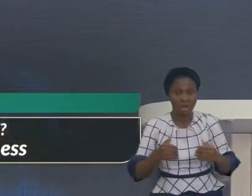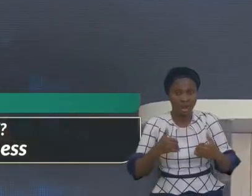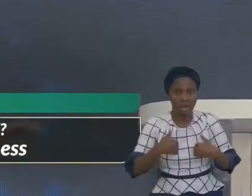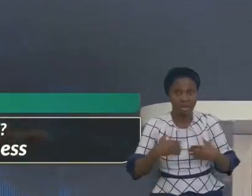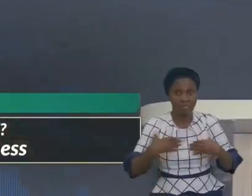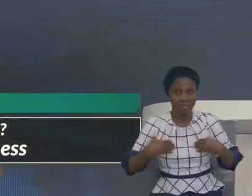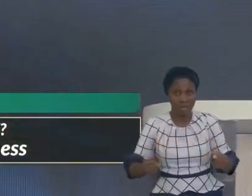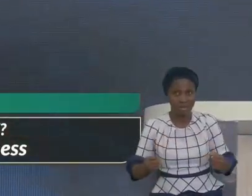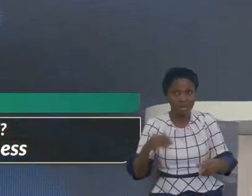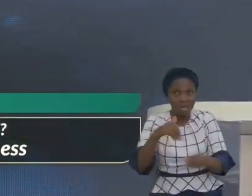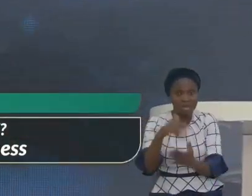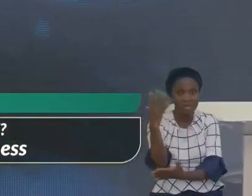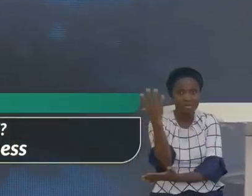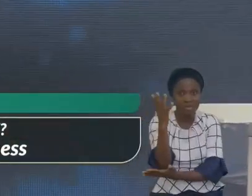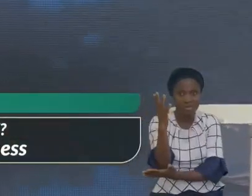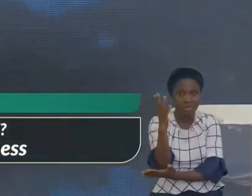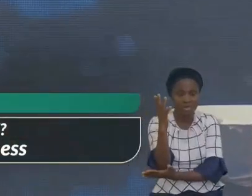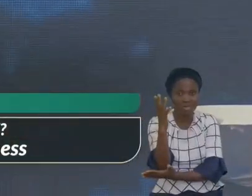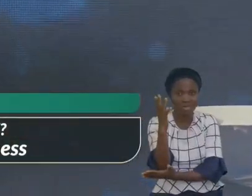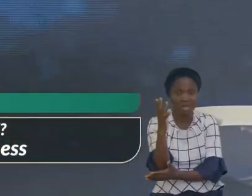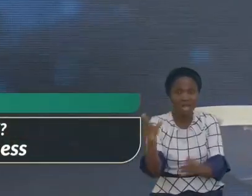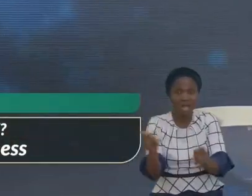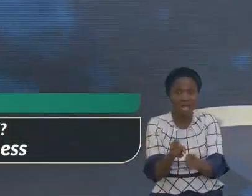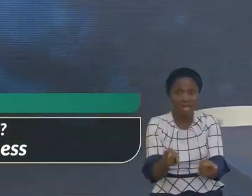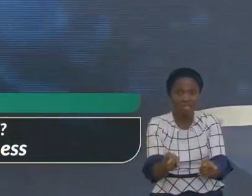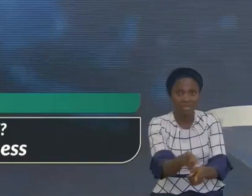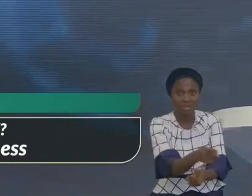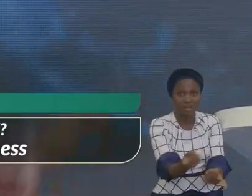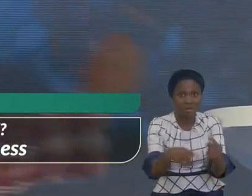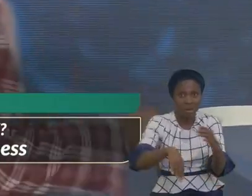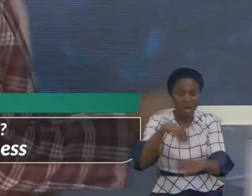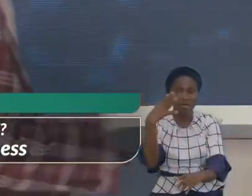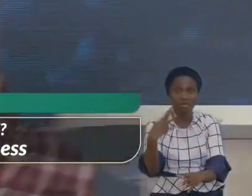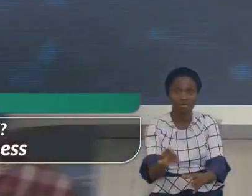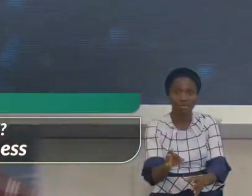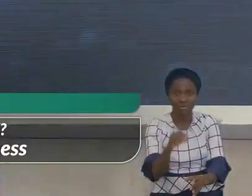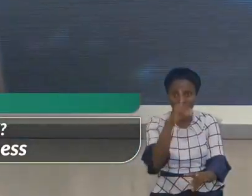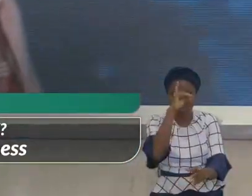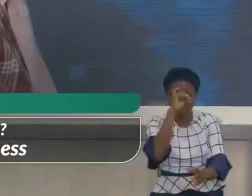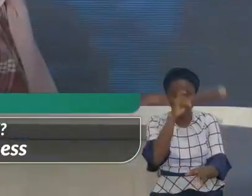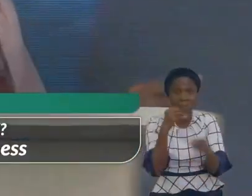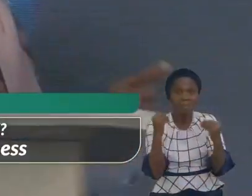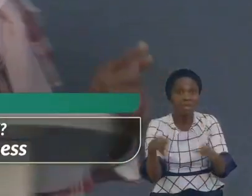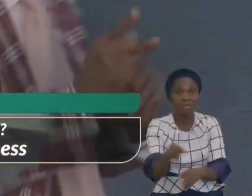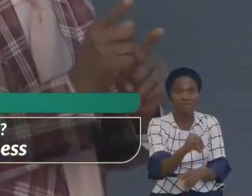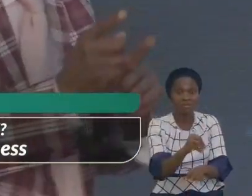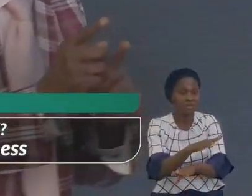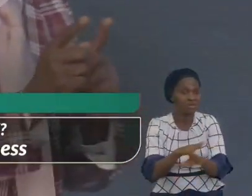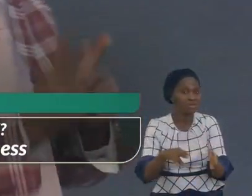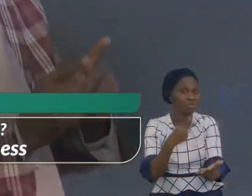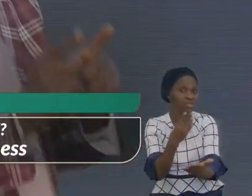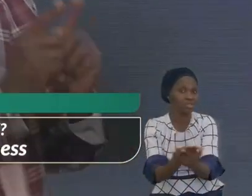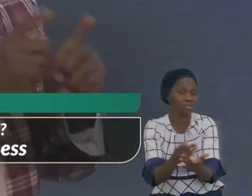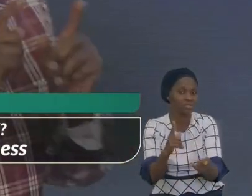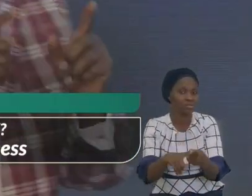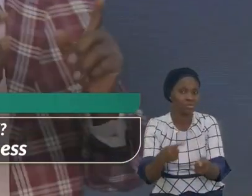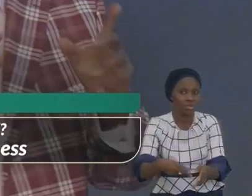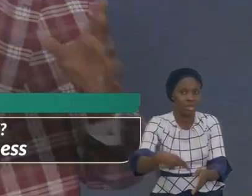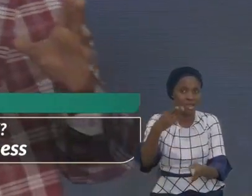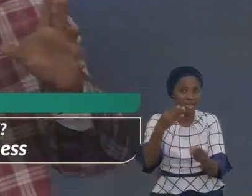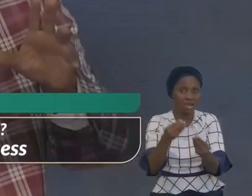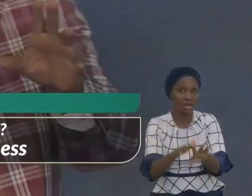not get to higher ground, to the land of Canaan, to the land of promise, because they